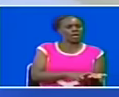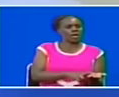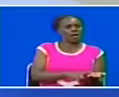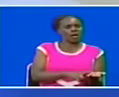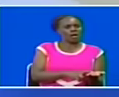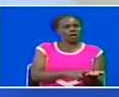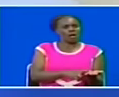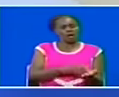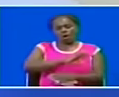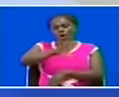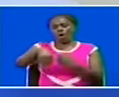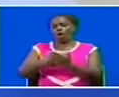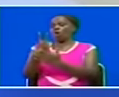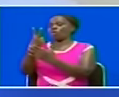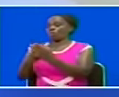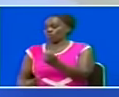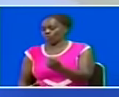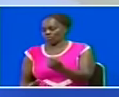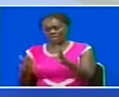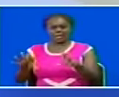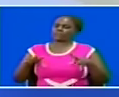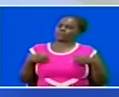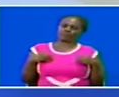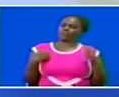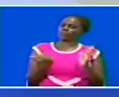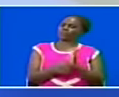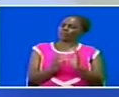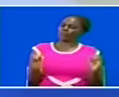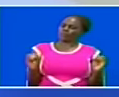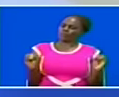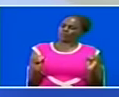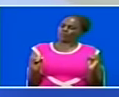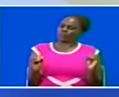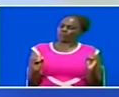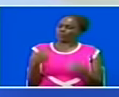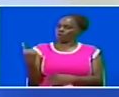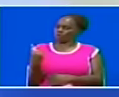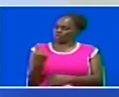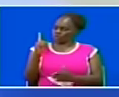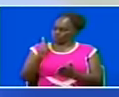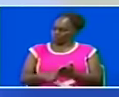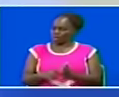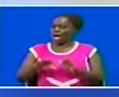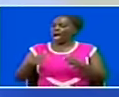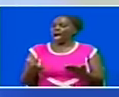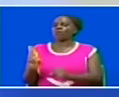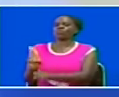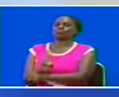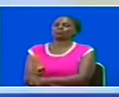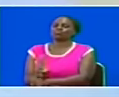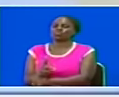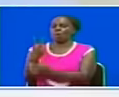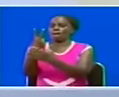all both are acceptable. So the only thing is the formality of using